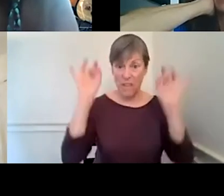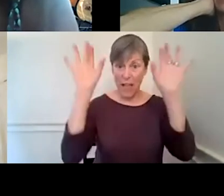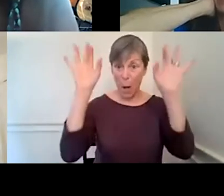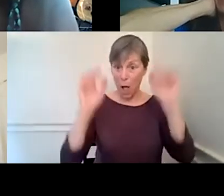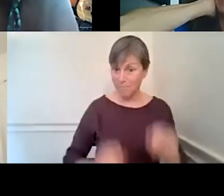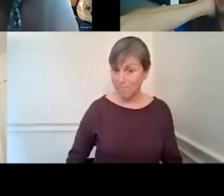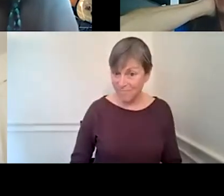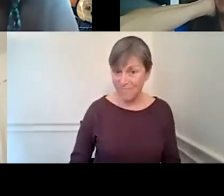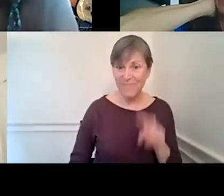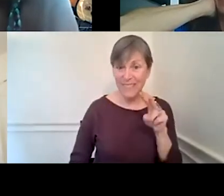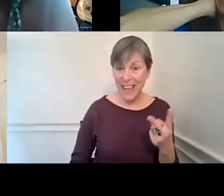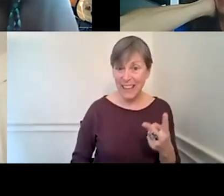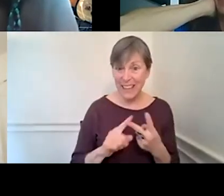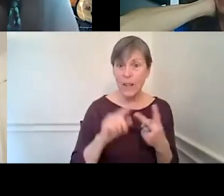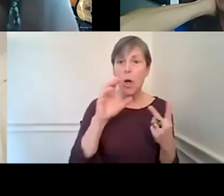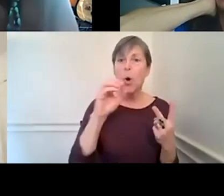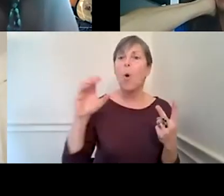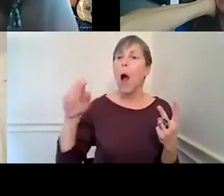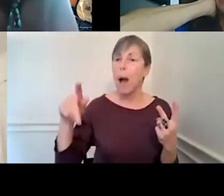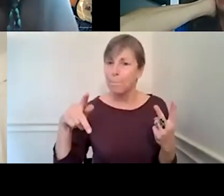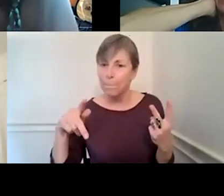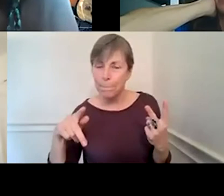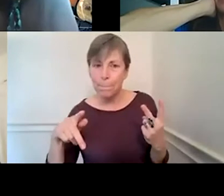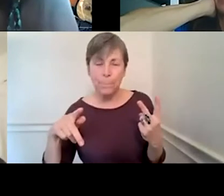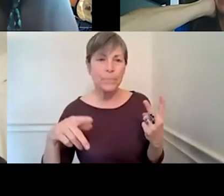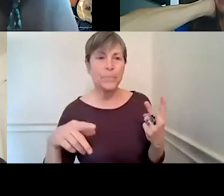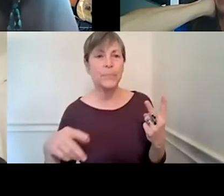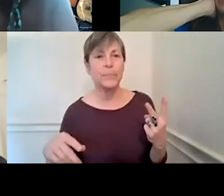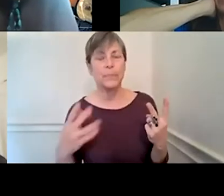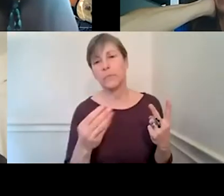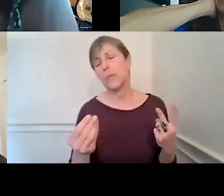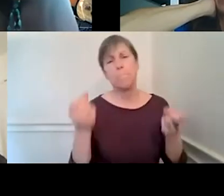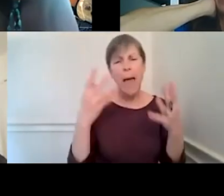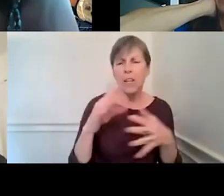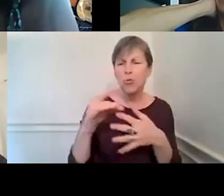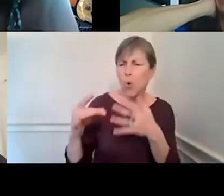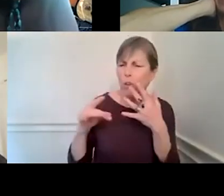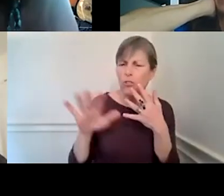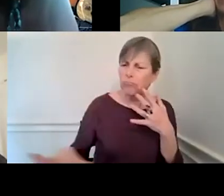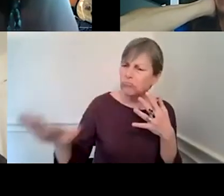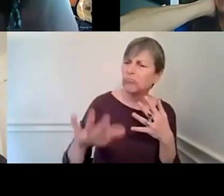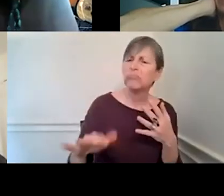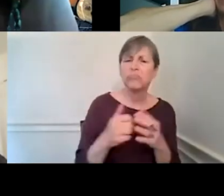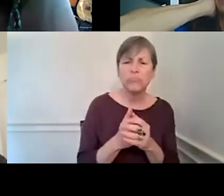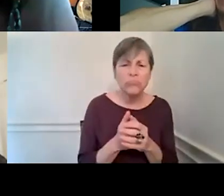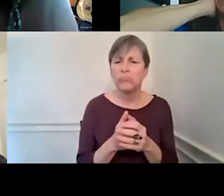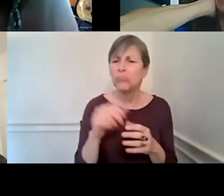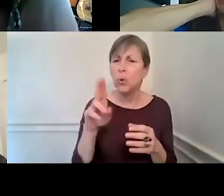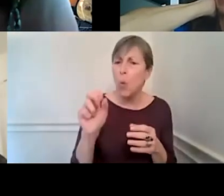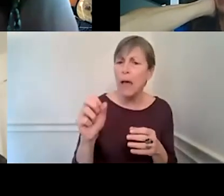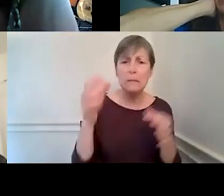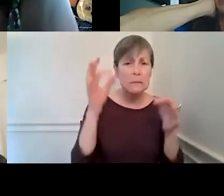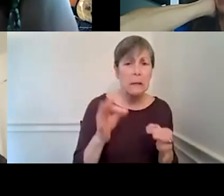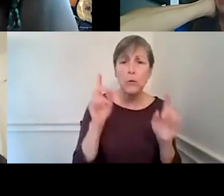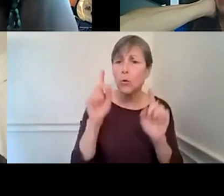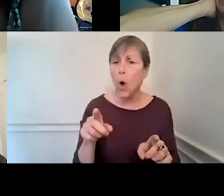one was co-op. And obviously there's lots of choices to think about in the US system. I didn't